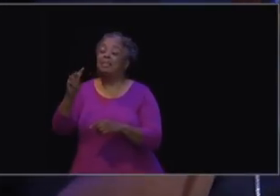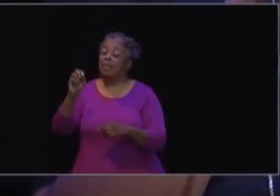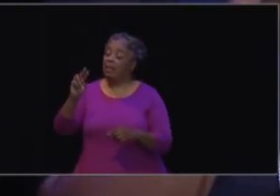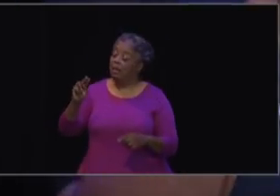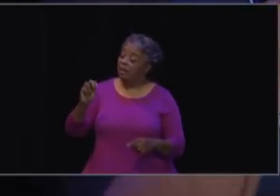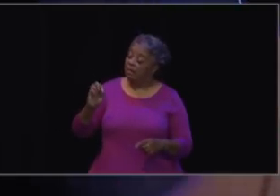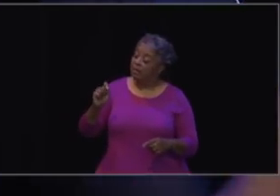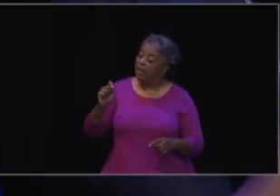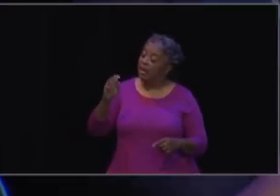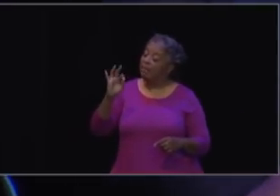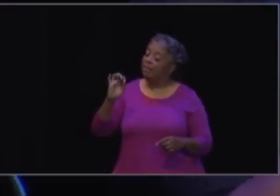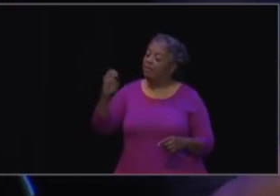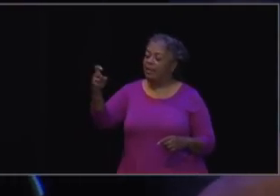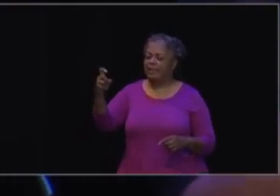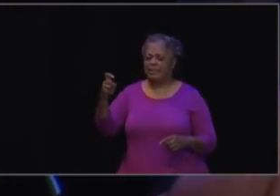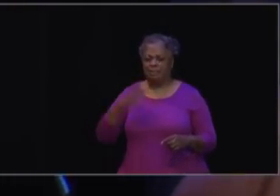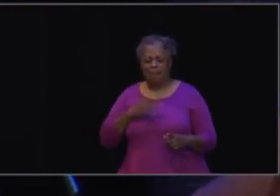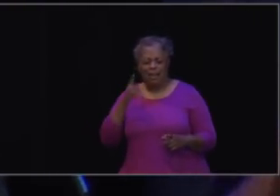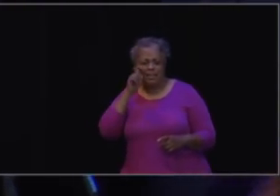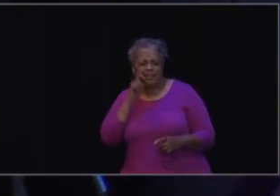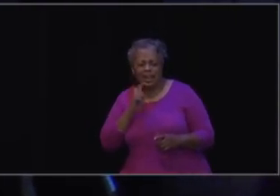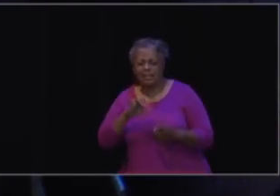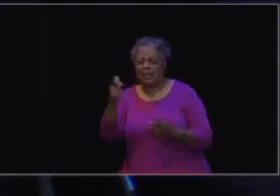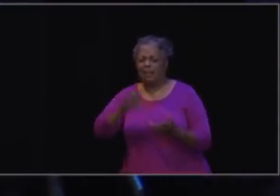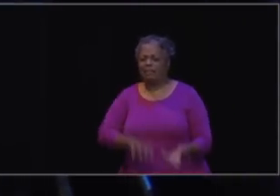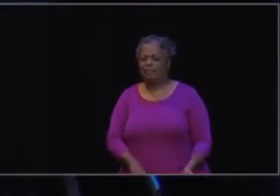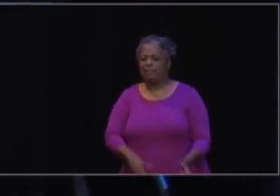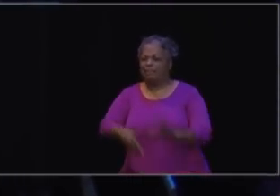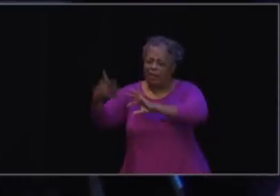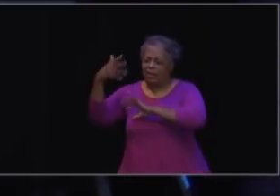fucking dow, up my sex life. Hey.